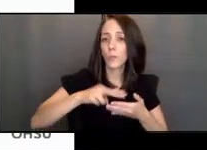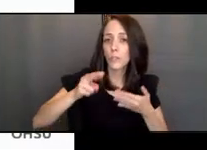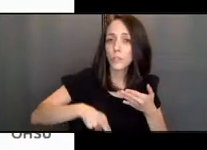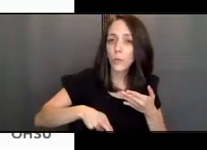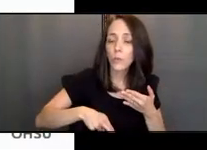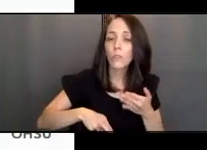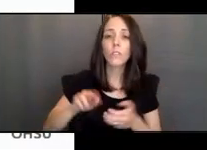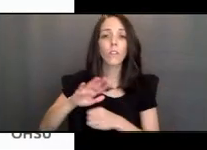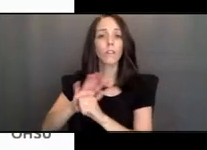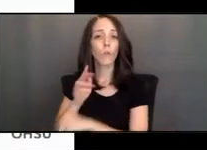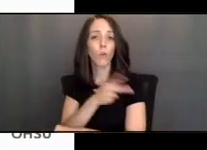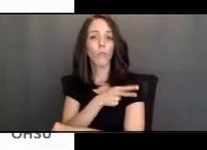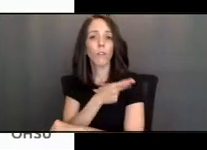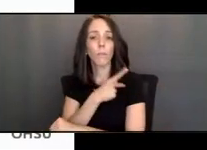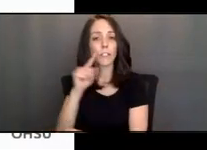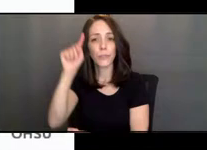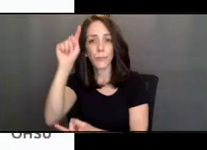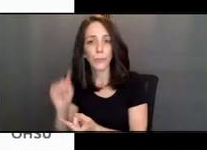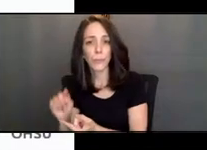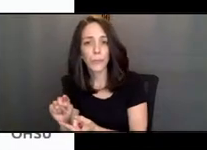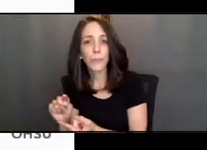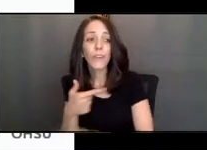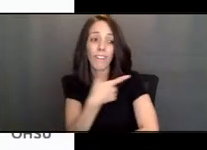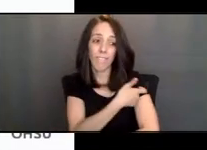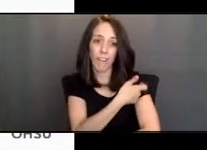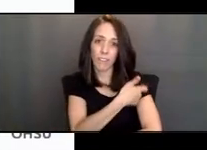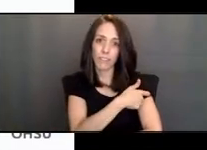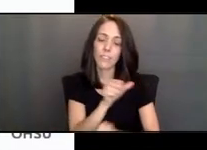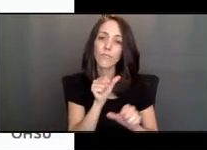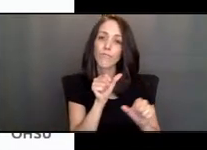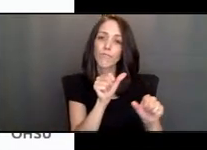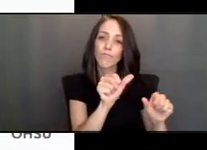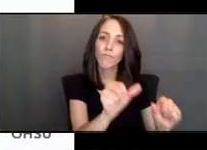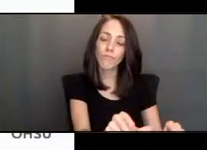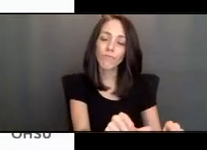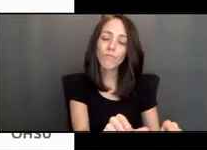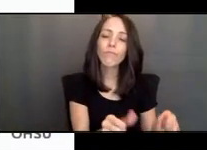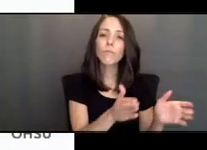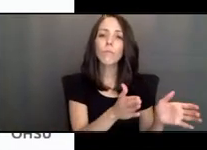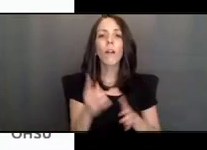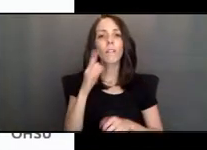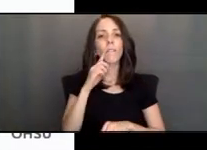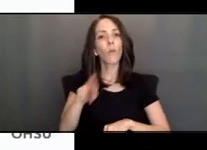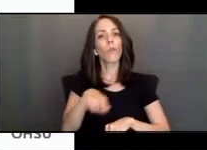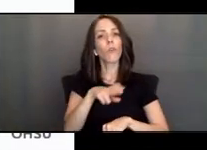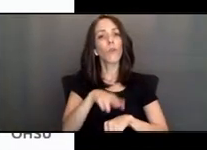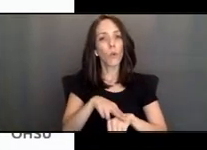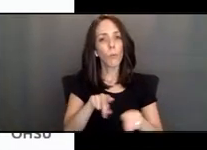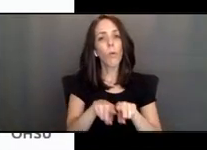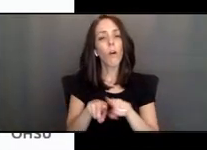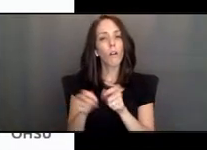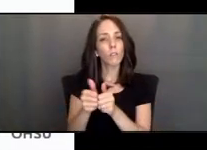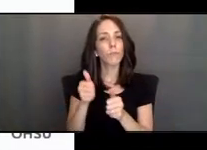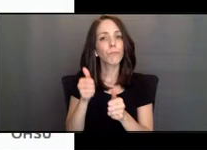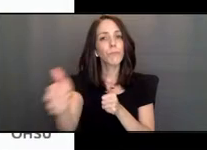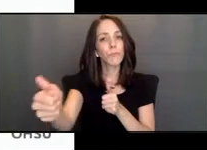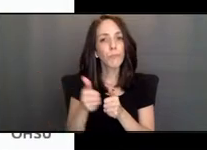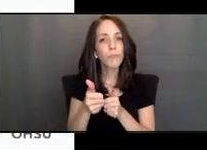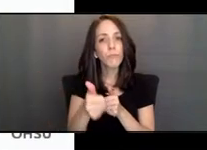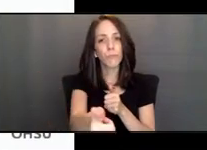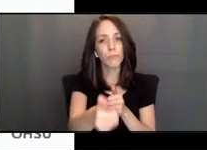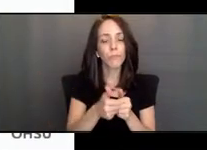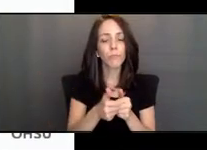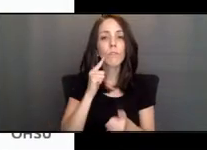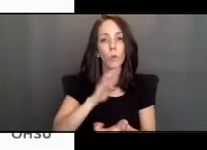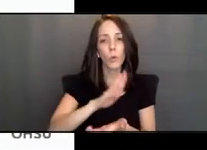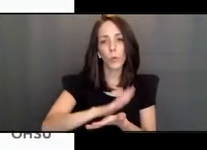as vaccination proceeds, planning for a new normal with hybrid telecommuting, active recruitment of nurses and